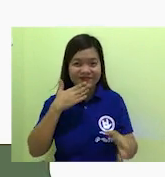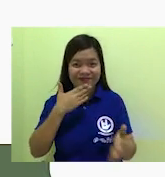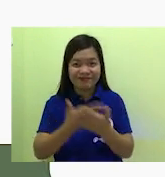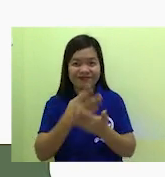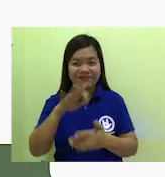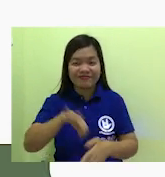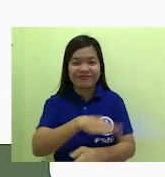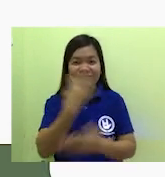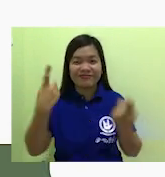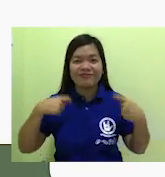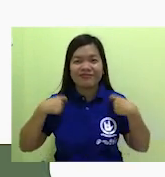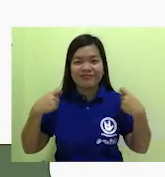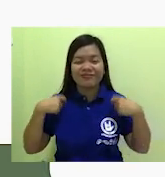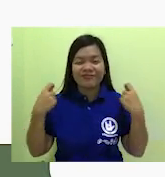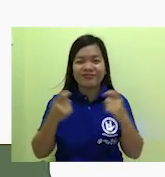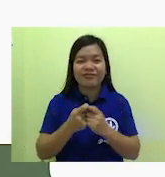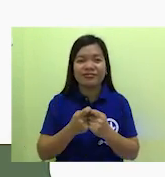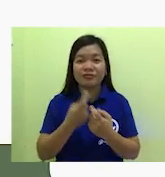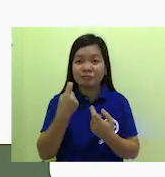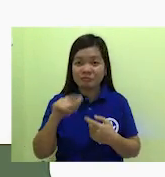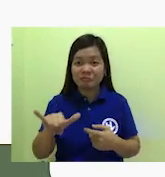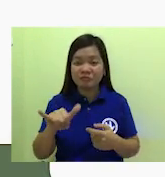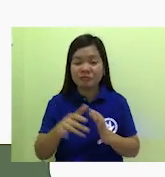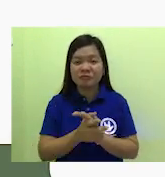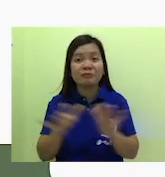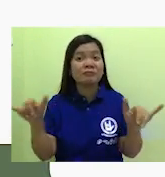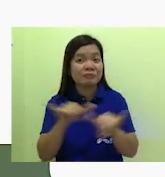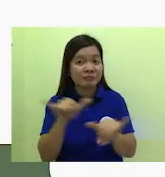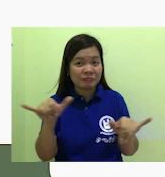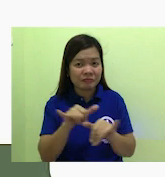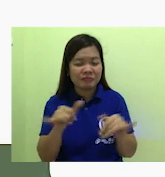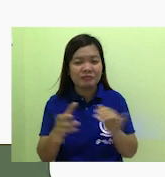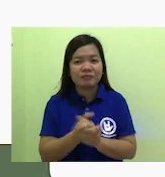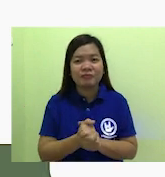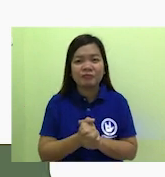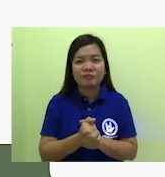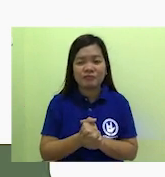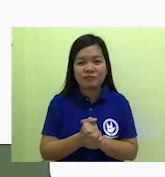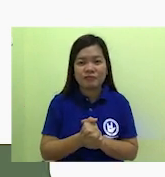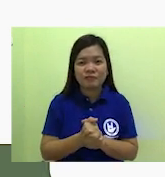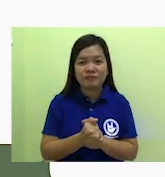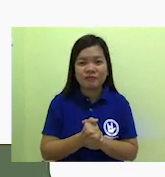Very good, Fernandino teens. They are just the same.